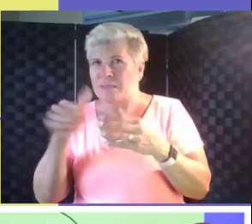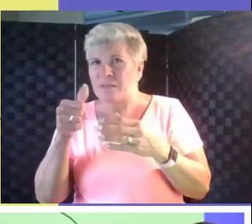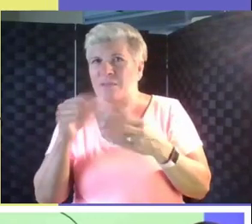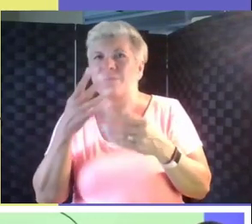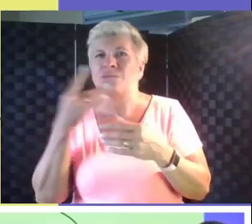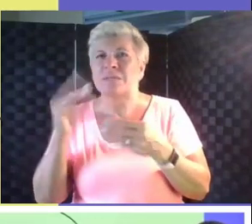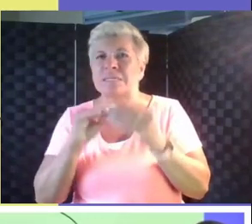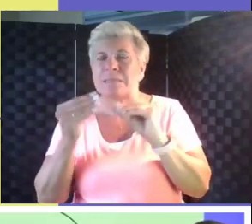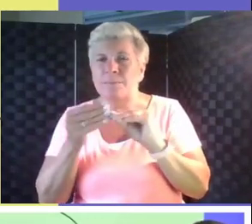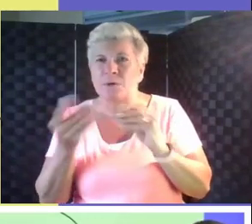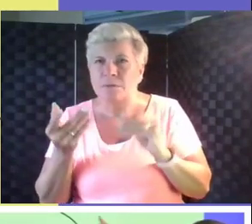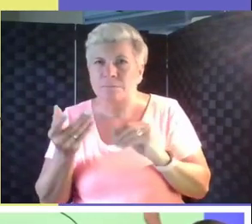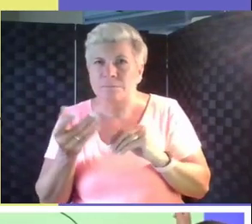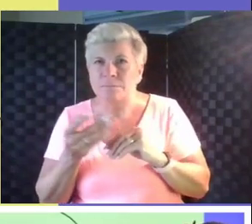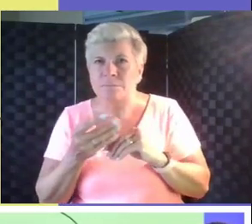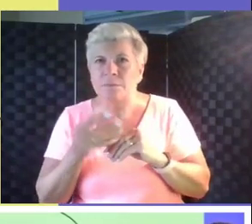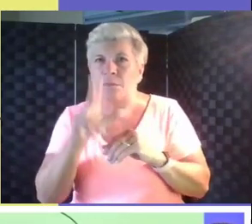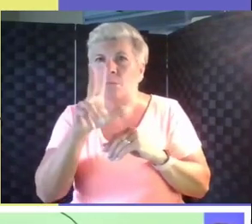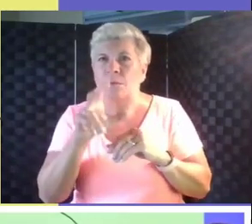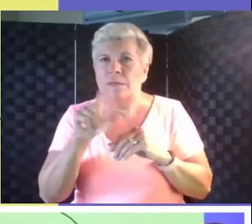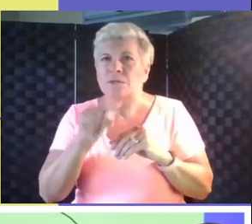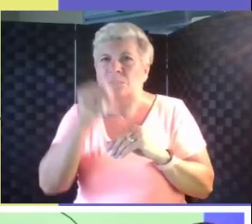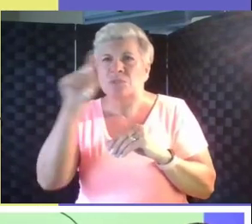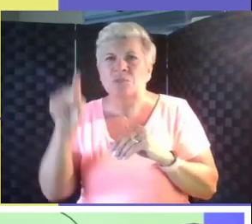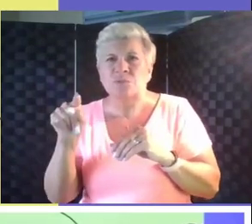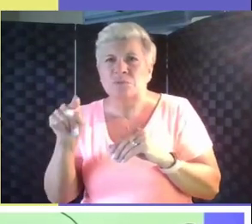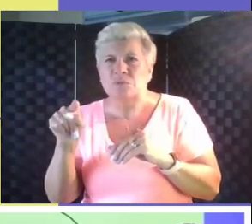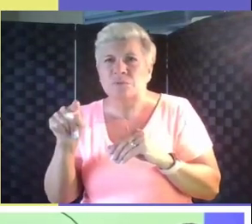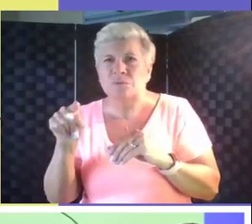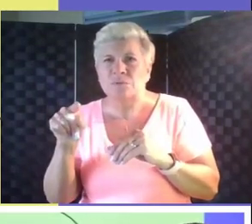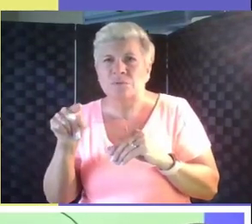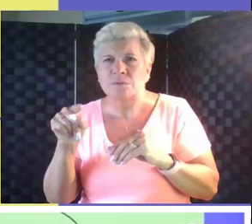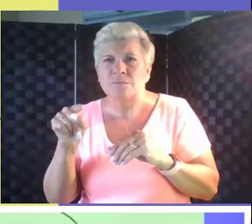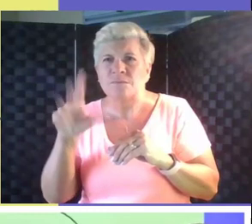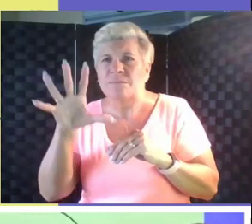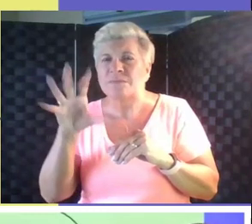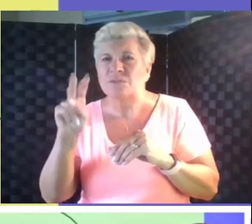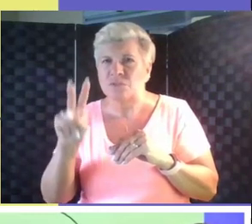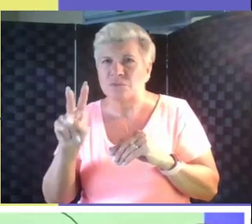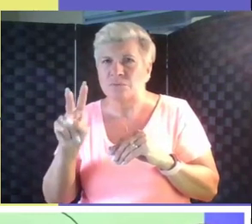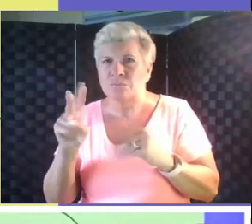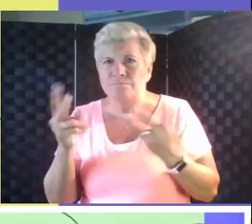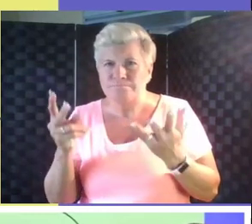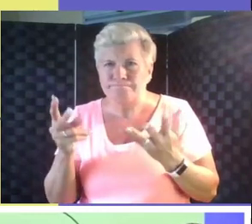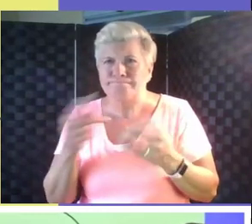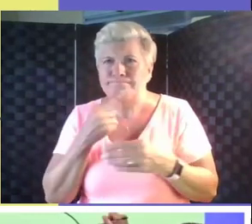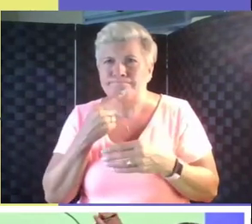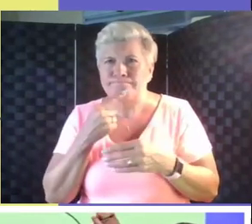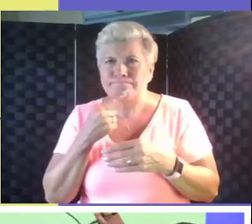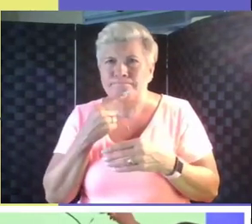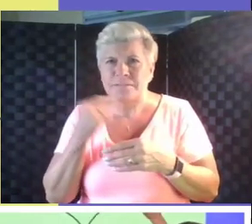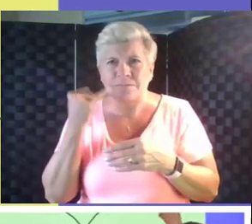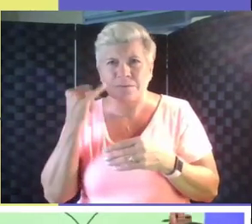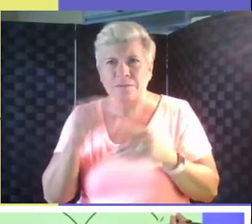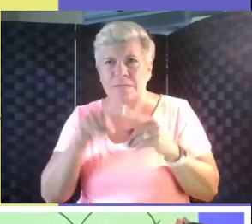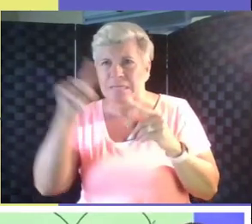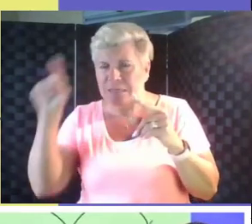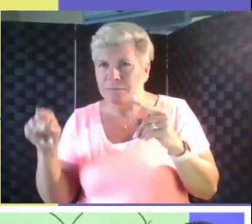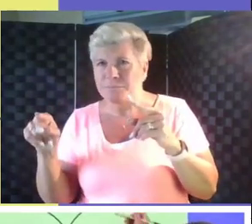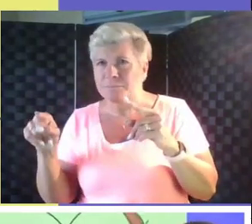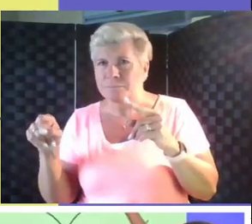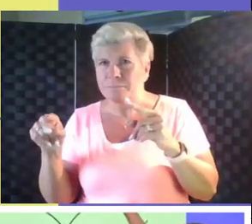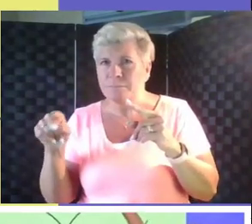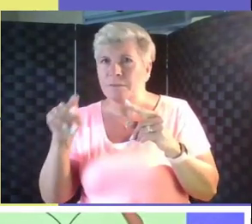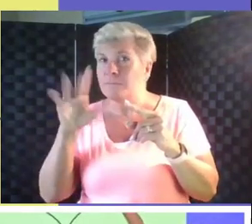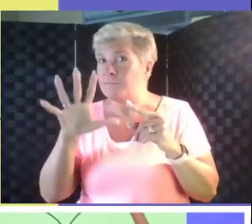here. So I'm going to go from 300 to 352. Well, I think if I go from here to